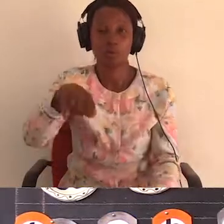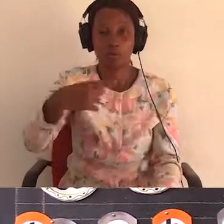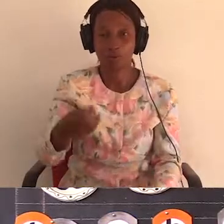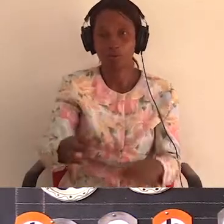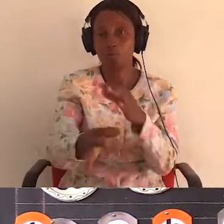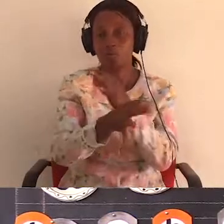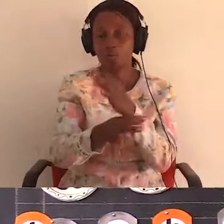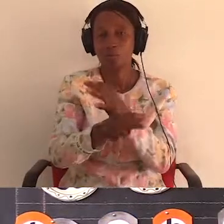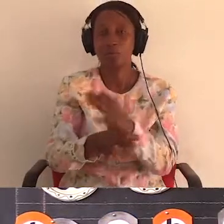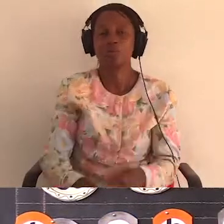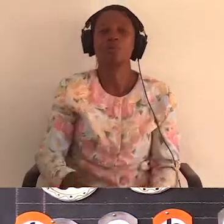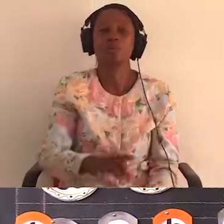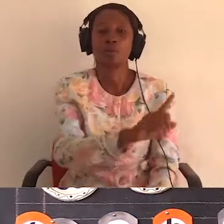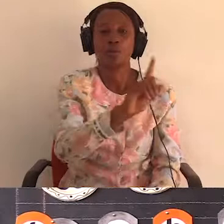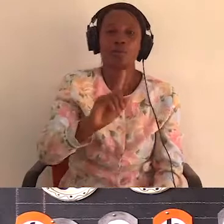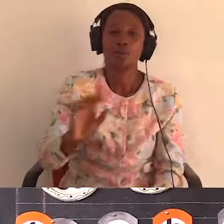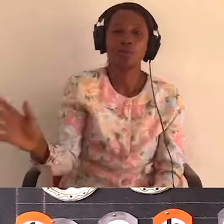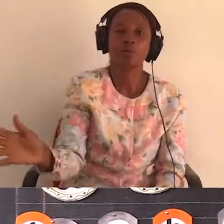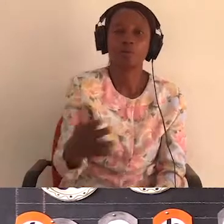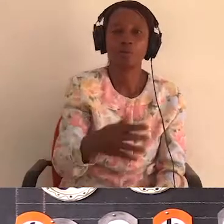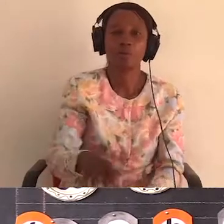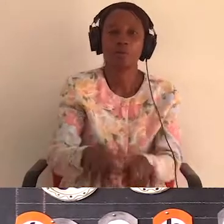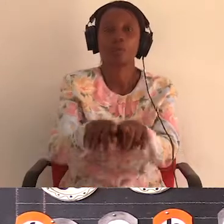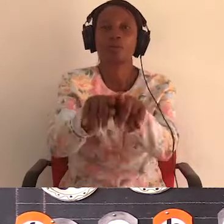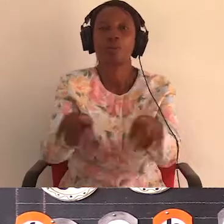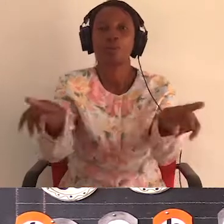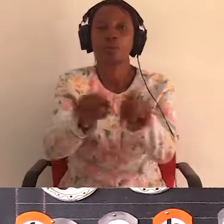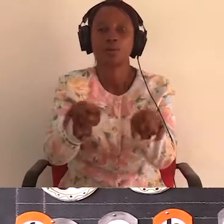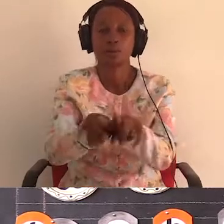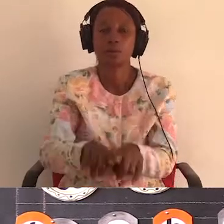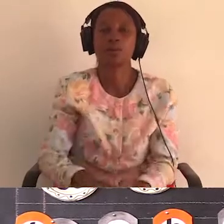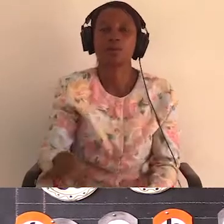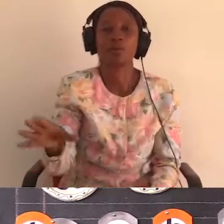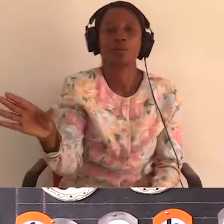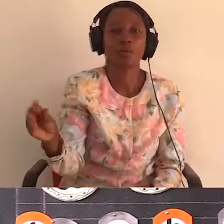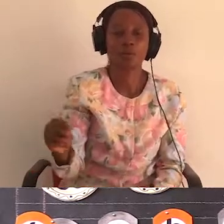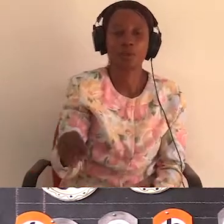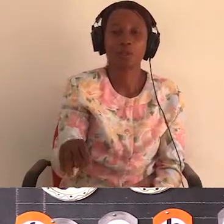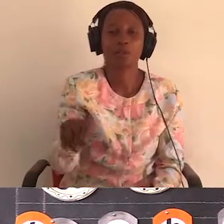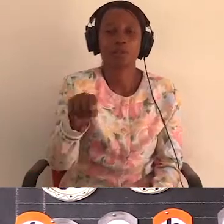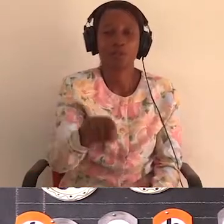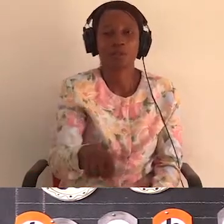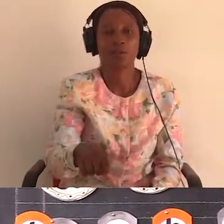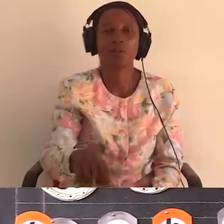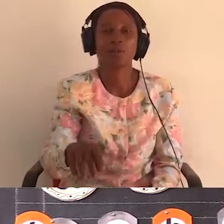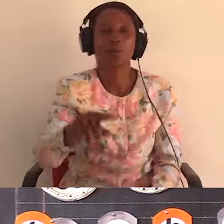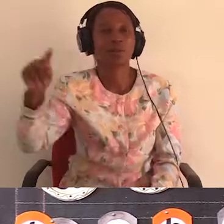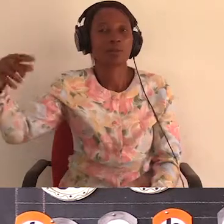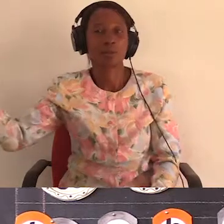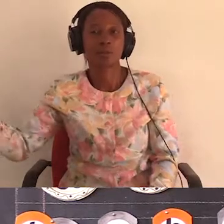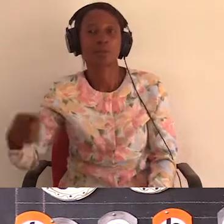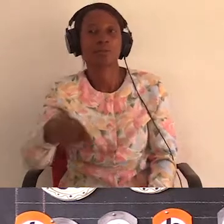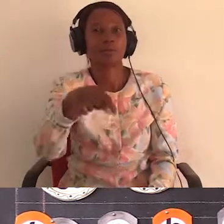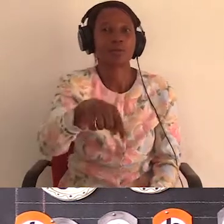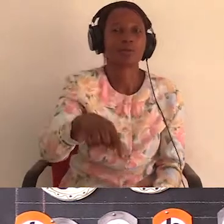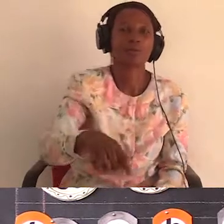Now, we are going to match the same sounds with these sounds here. I'm going to give you some